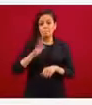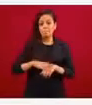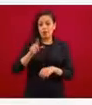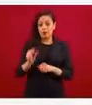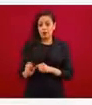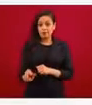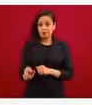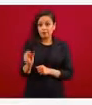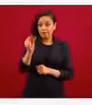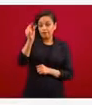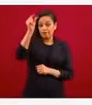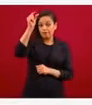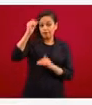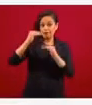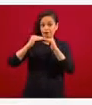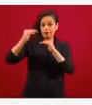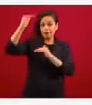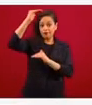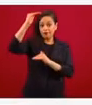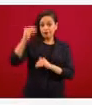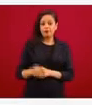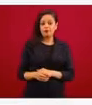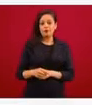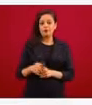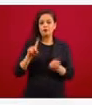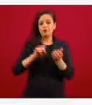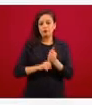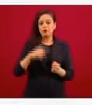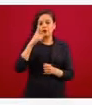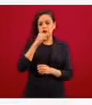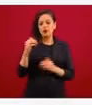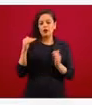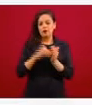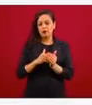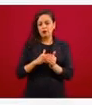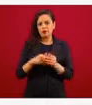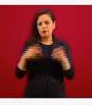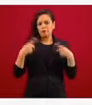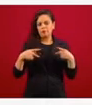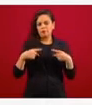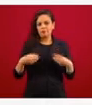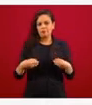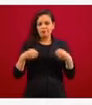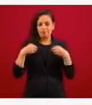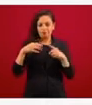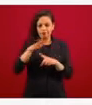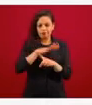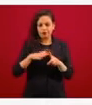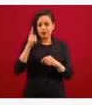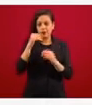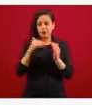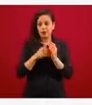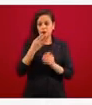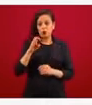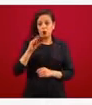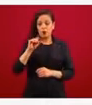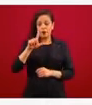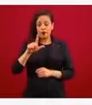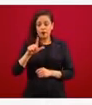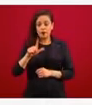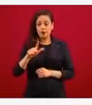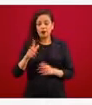of each bar. This is the incidence per 100,000 inhabitants. On